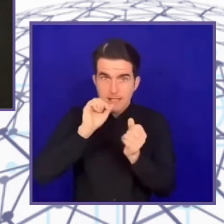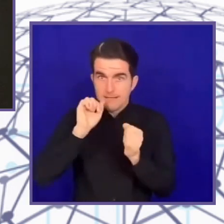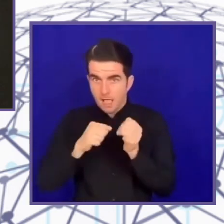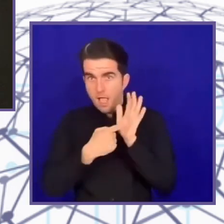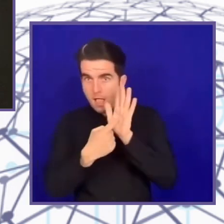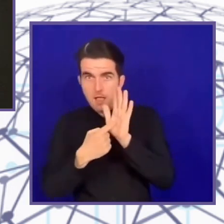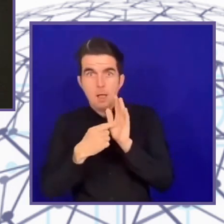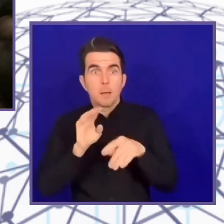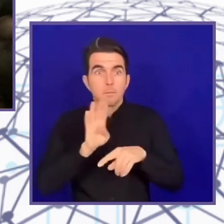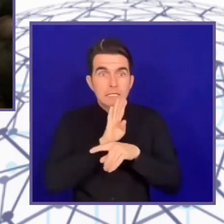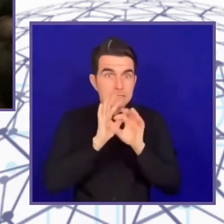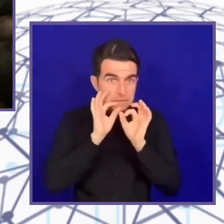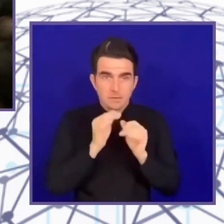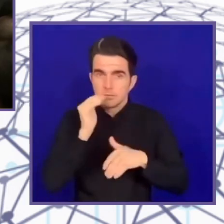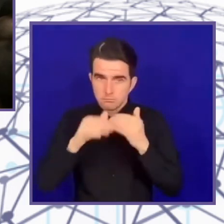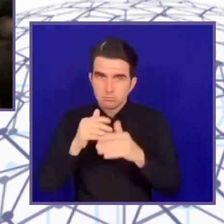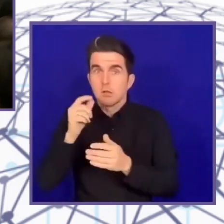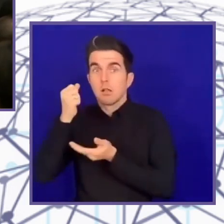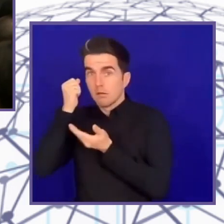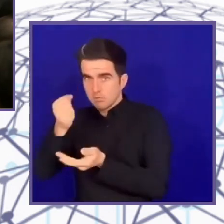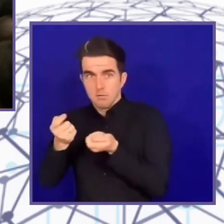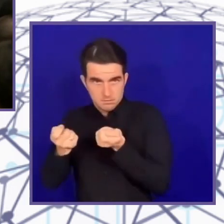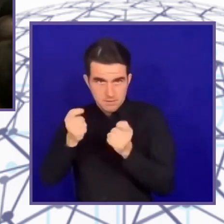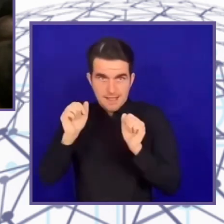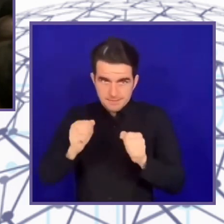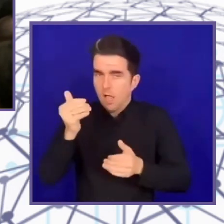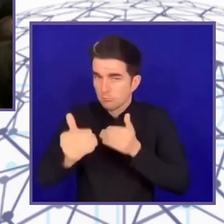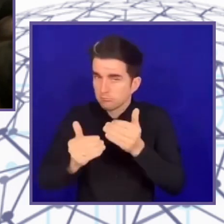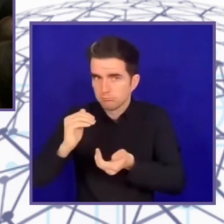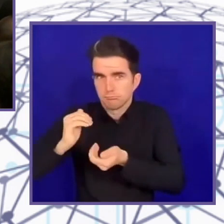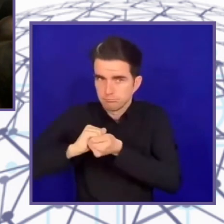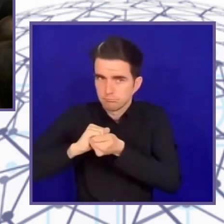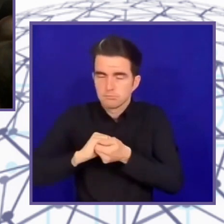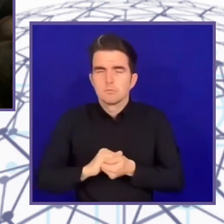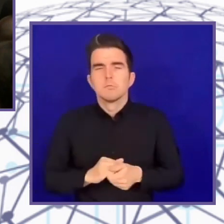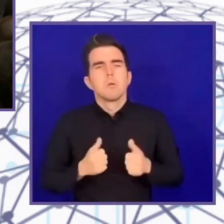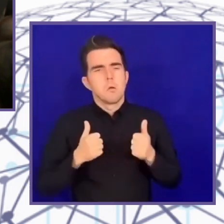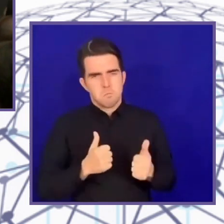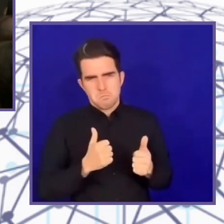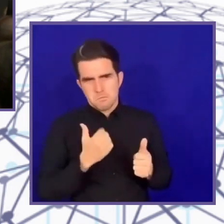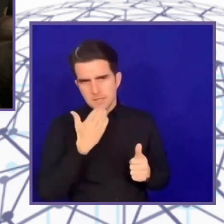year. Actually, September, I think.